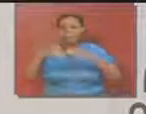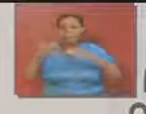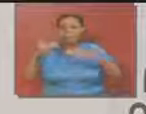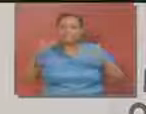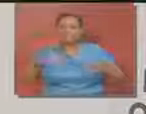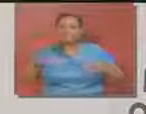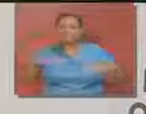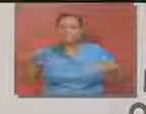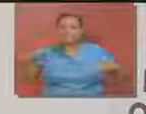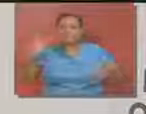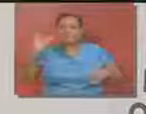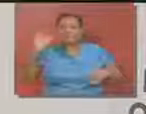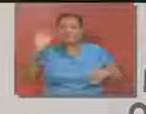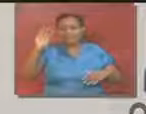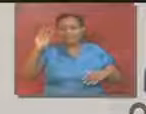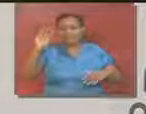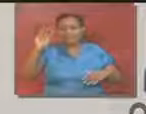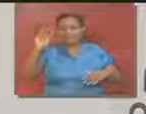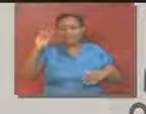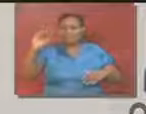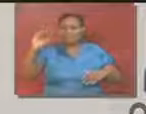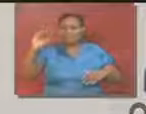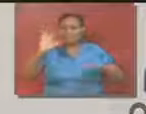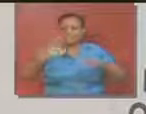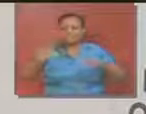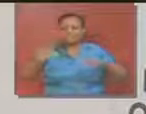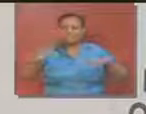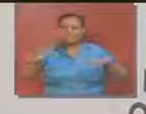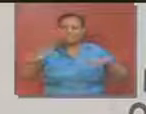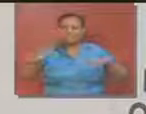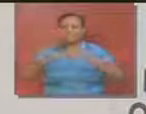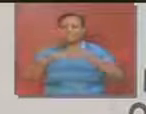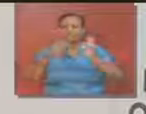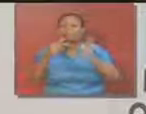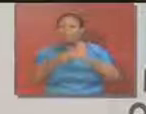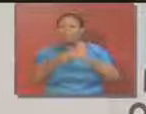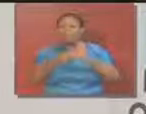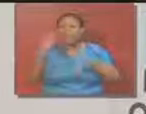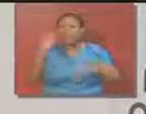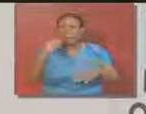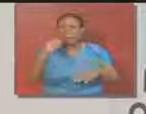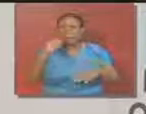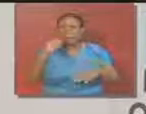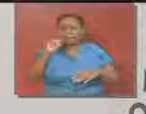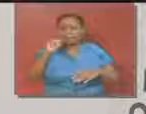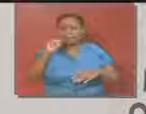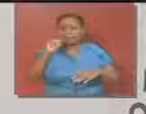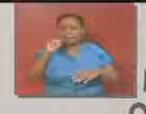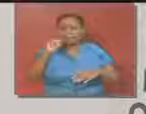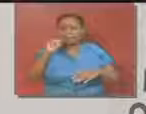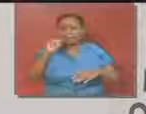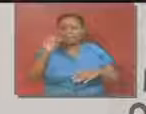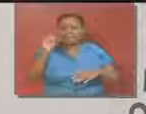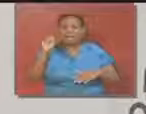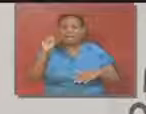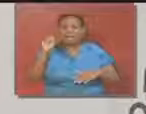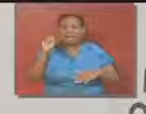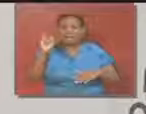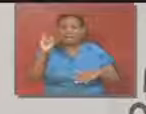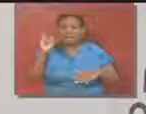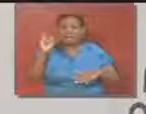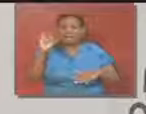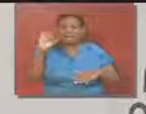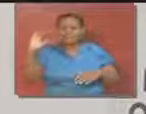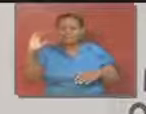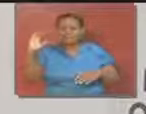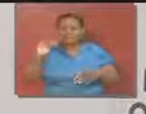about also how you can really diagnose it. Now, typically, MIS-C happens after the infective period